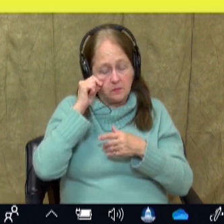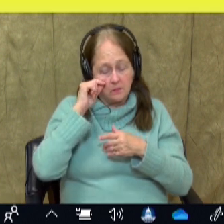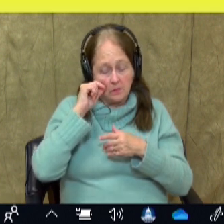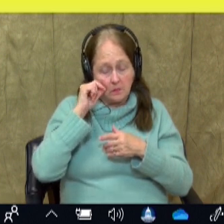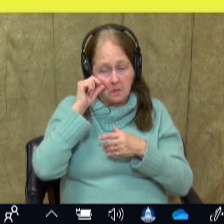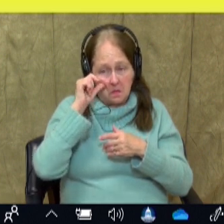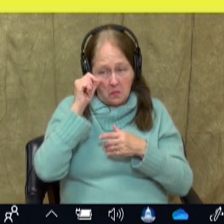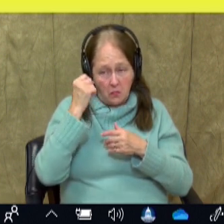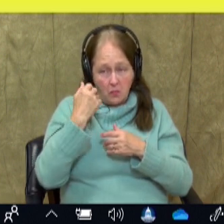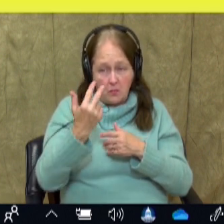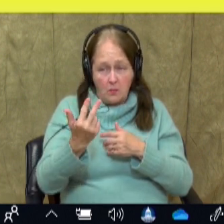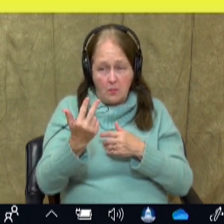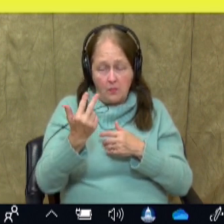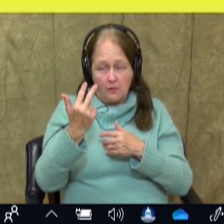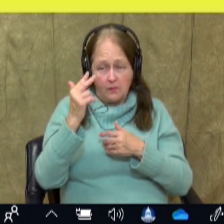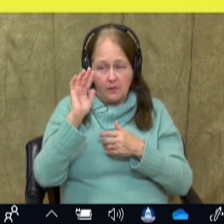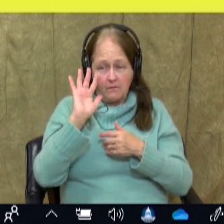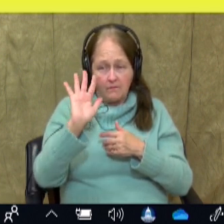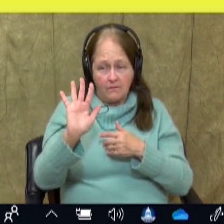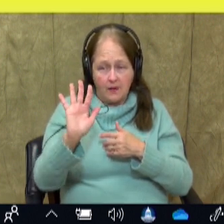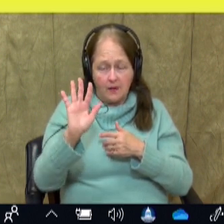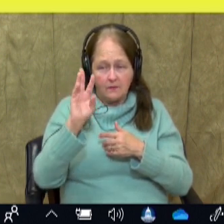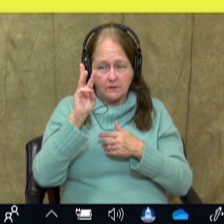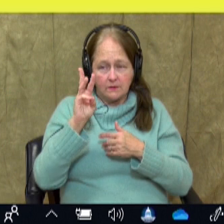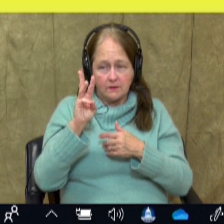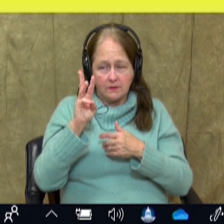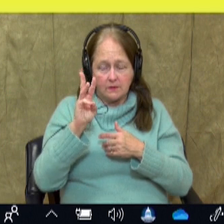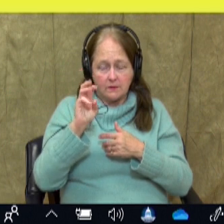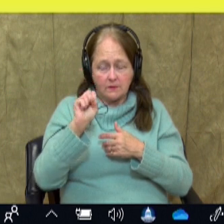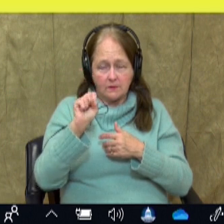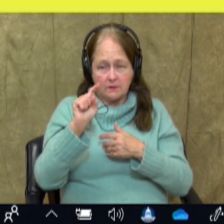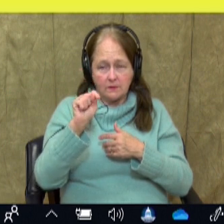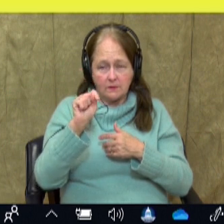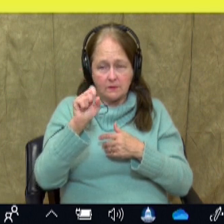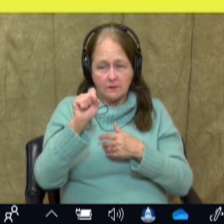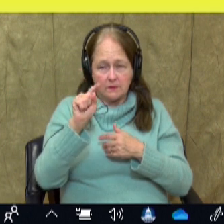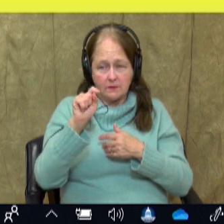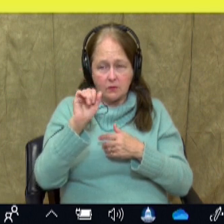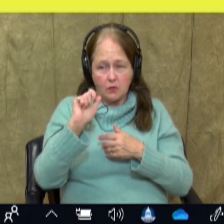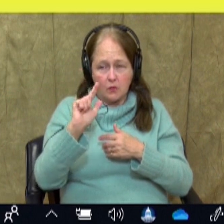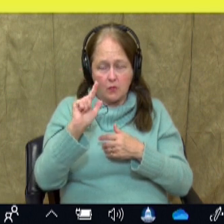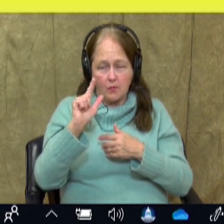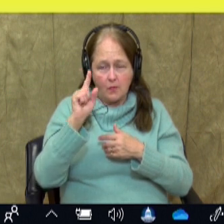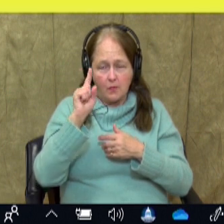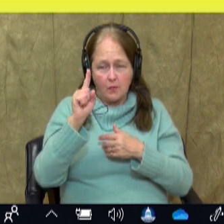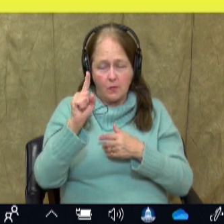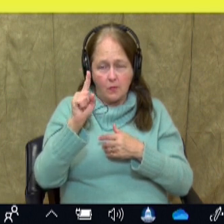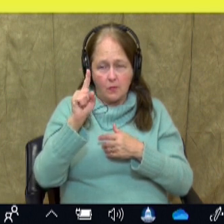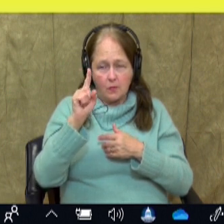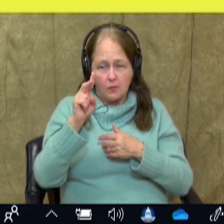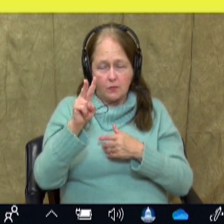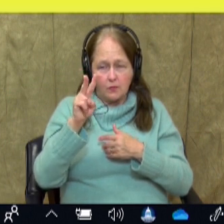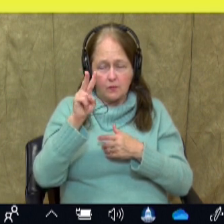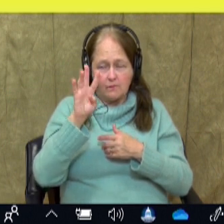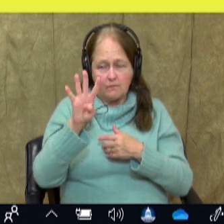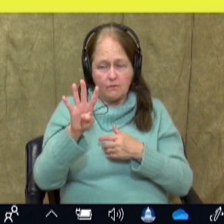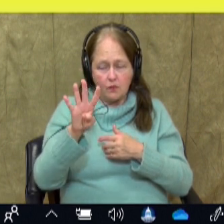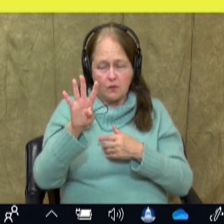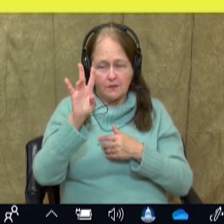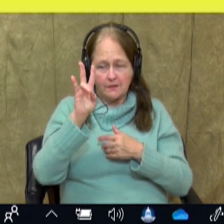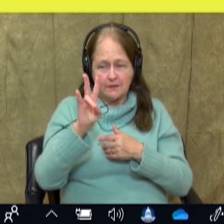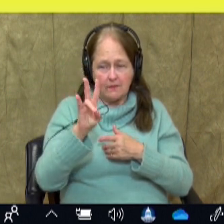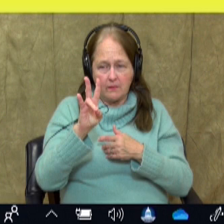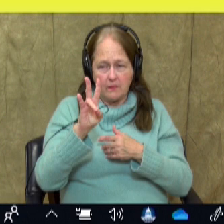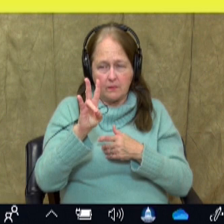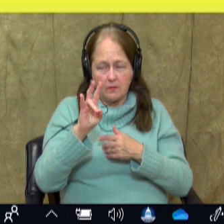So 3, 5, and 6 are statistical questions. 1, 2, 4, and